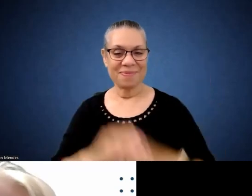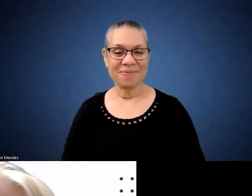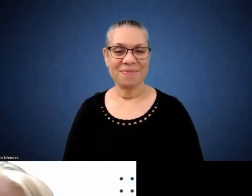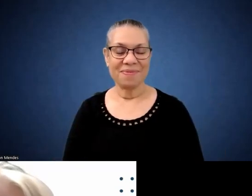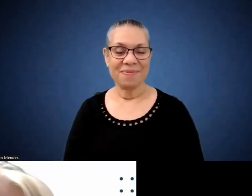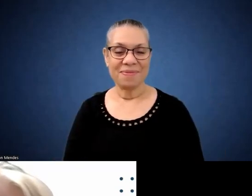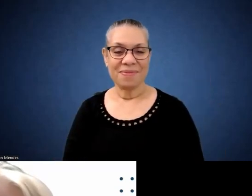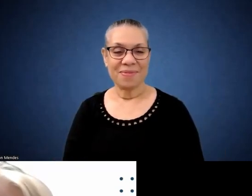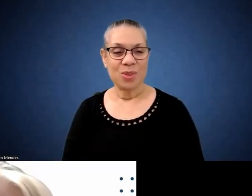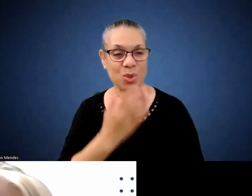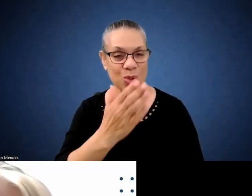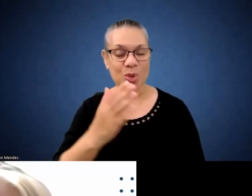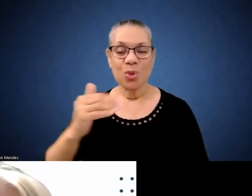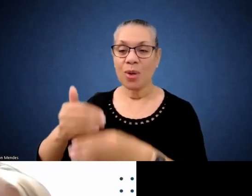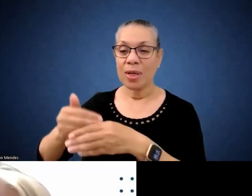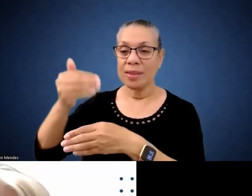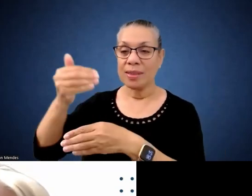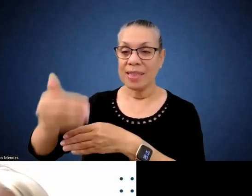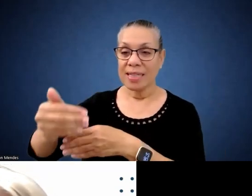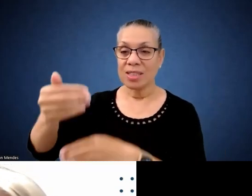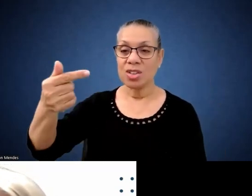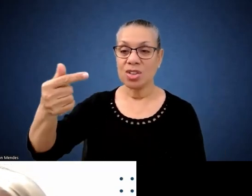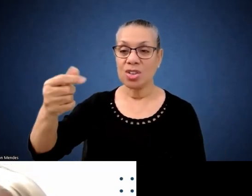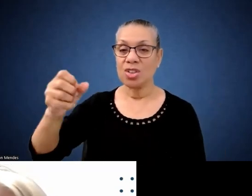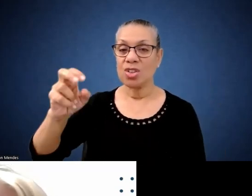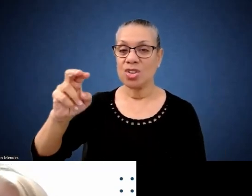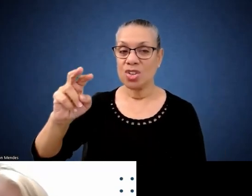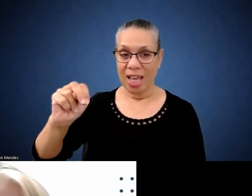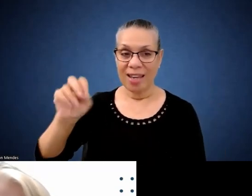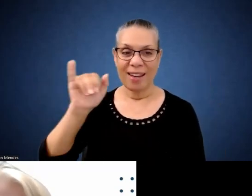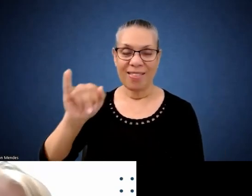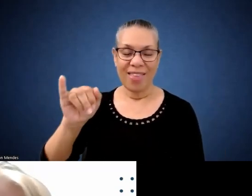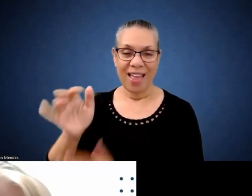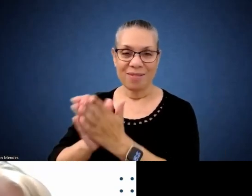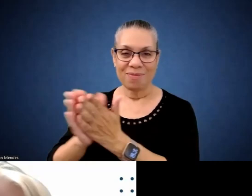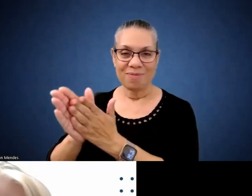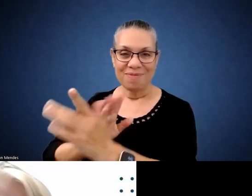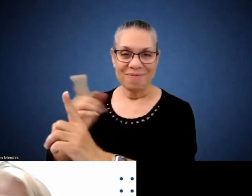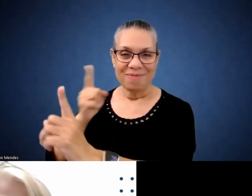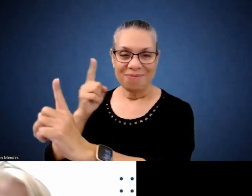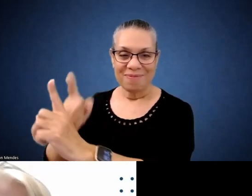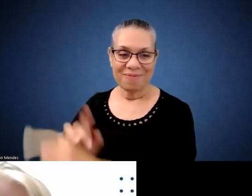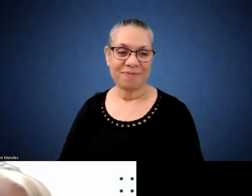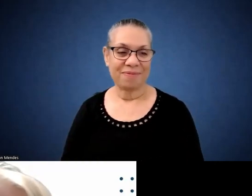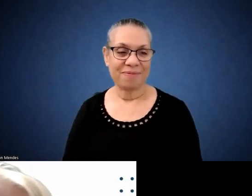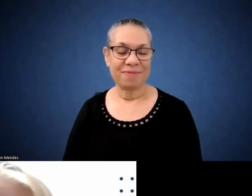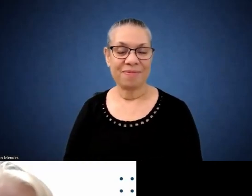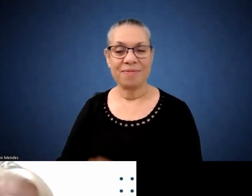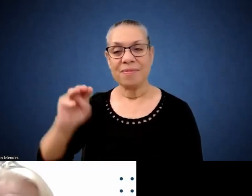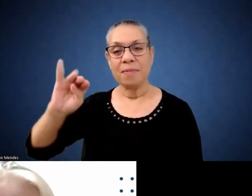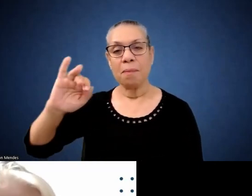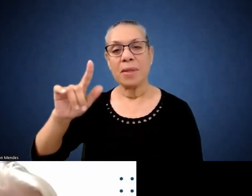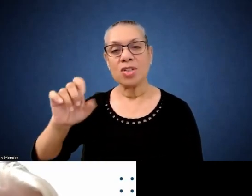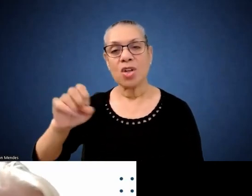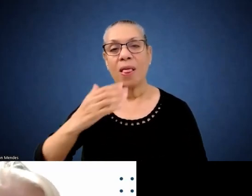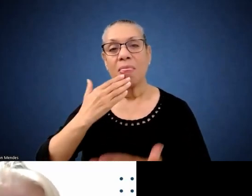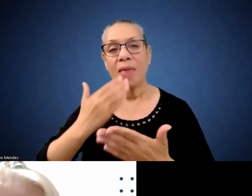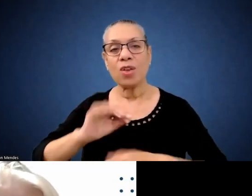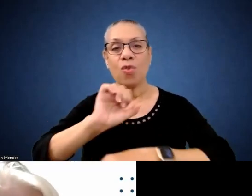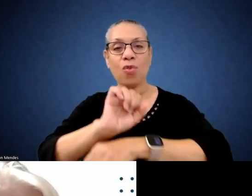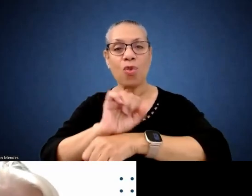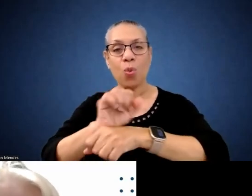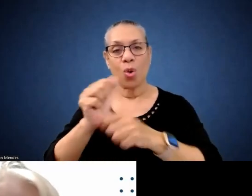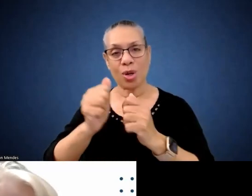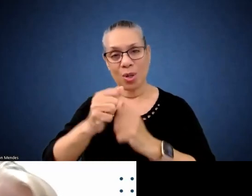to NextGen Careers Initiative. Thank you all for your partnership and for doing what